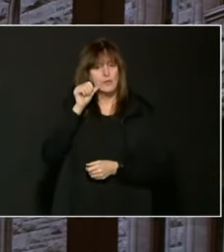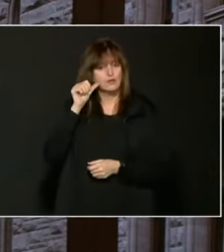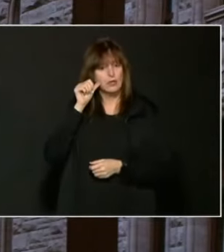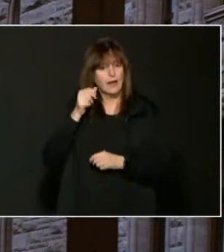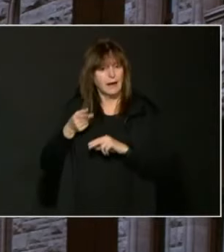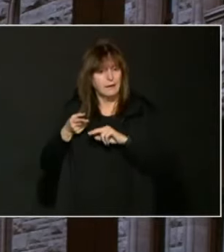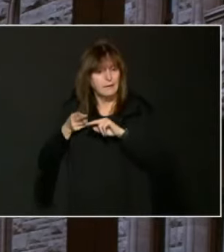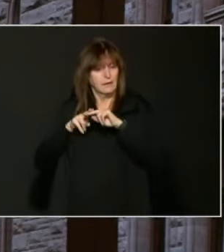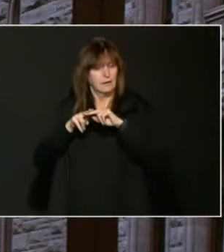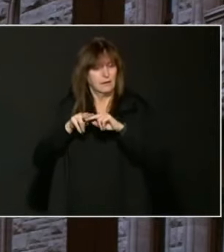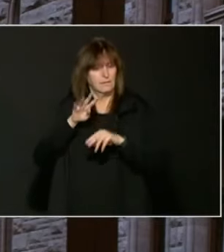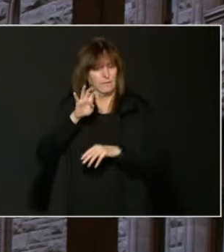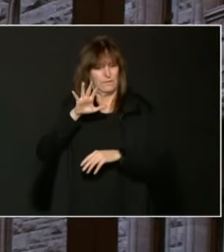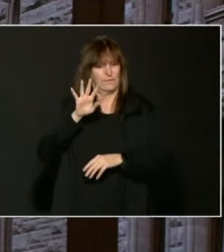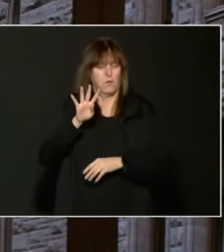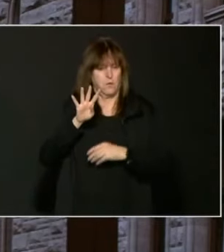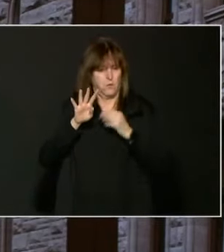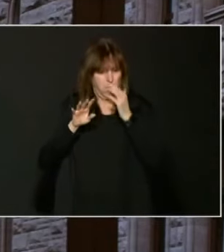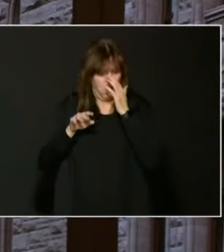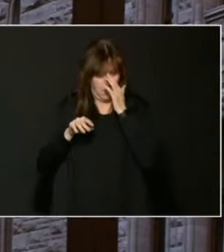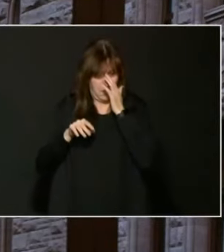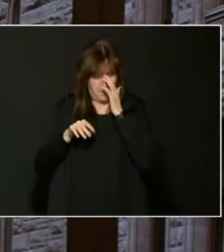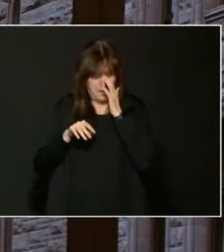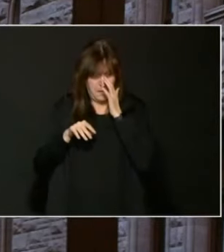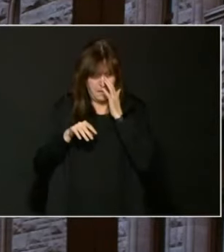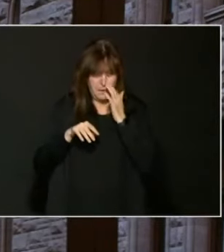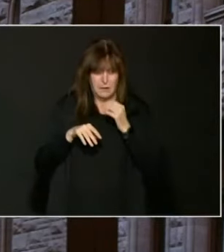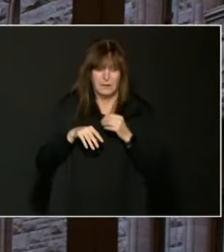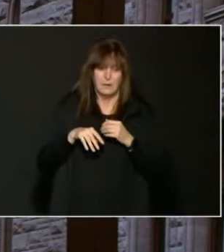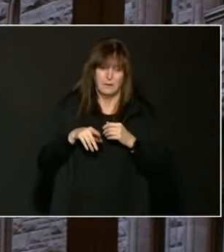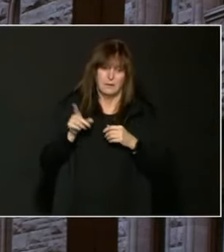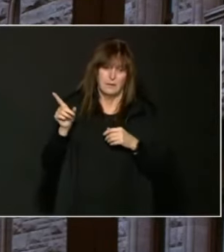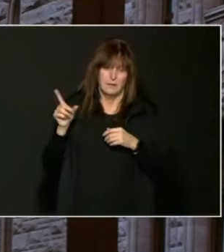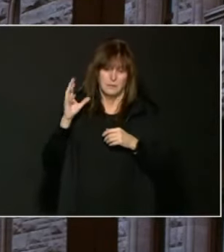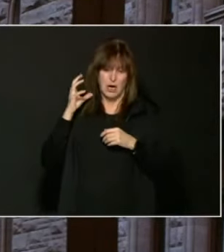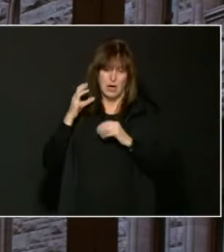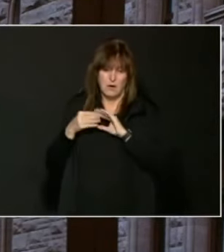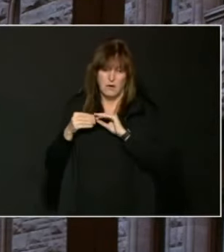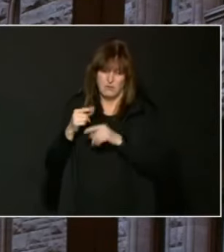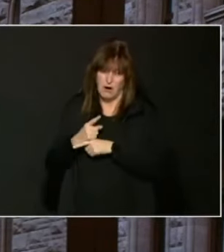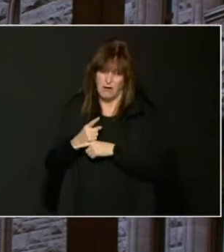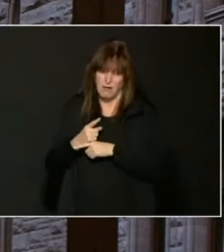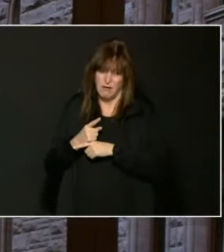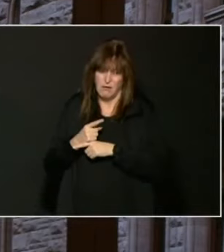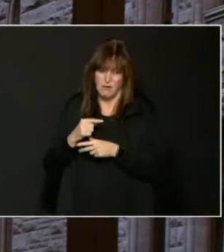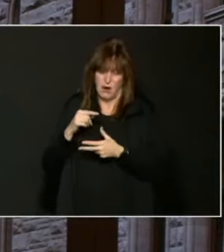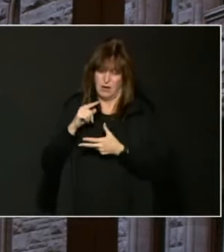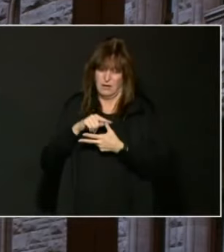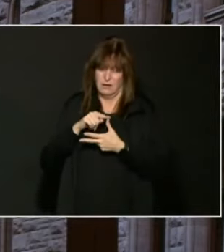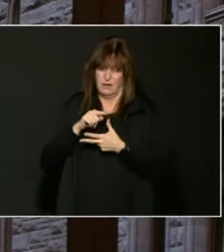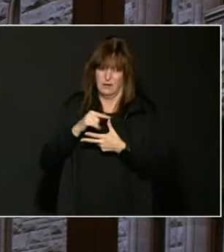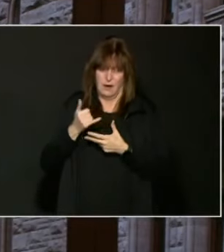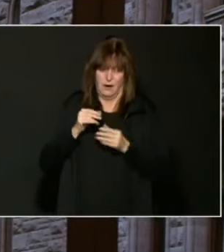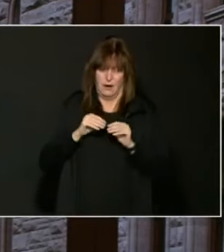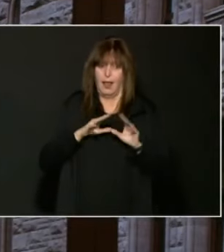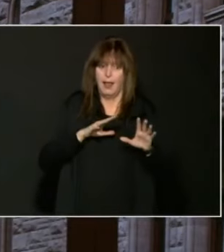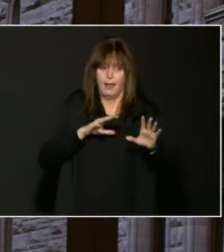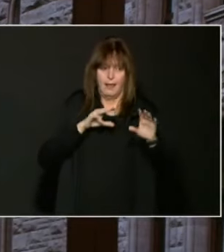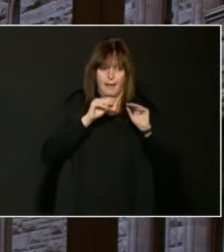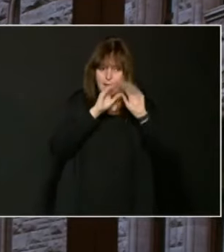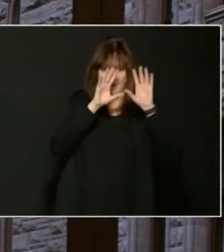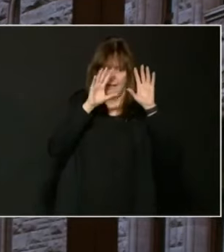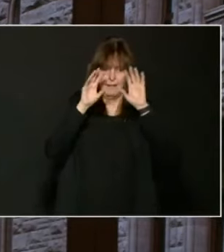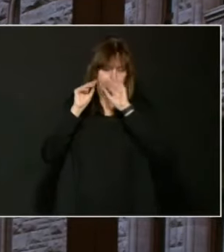what Dr. Brown's concern, as the variants of concern are increasing in numbers as well as the percent, as they